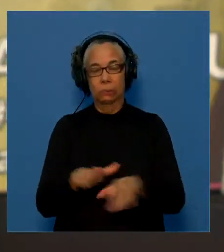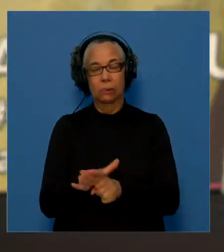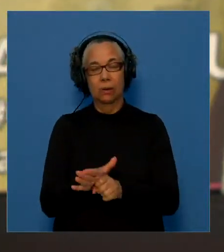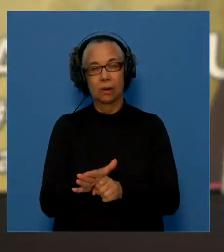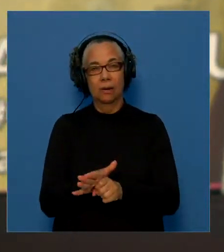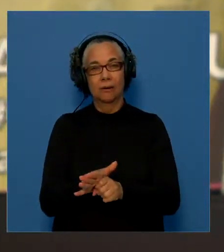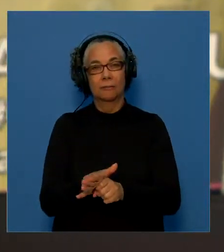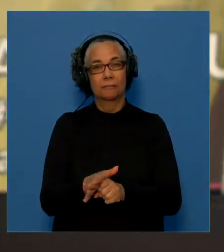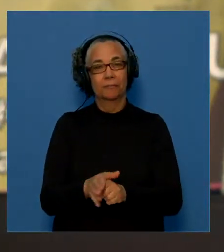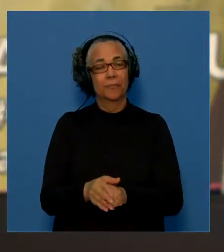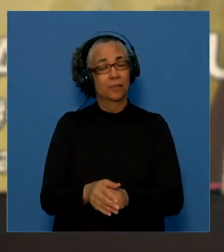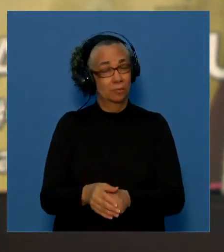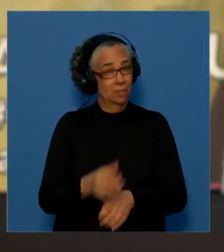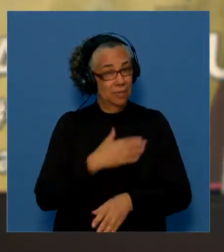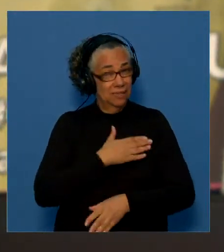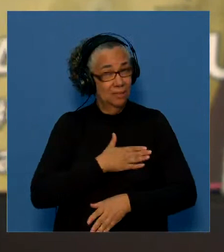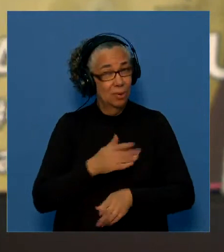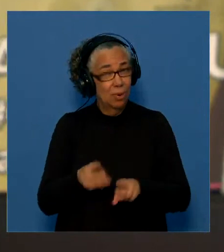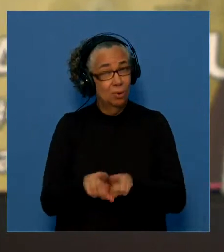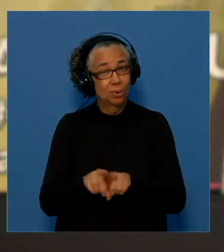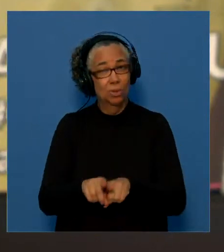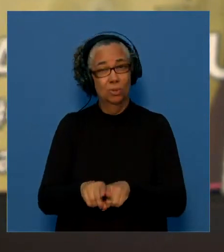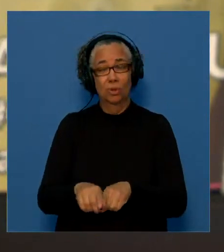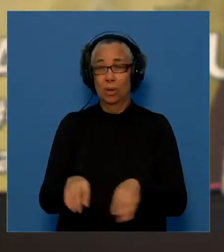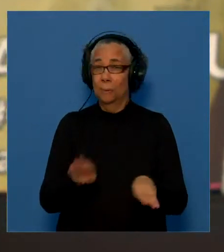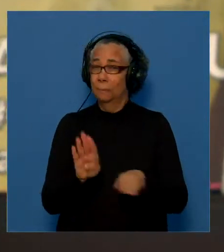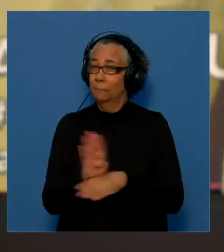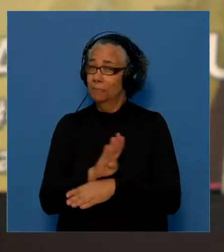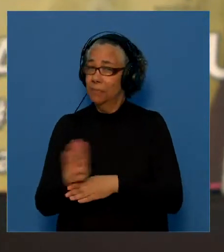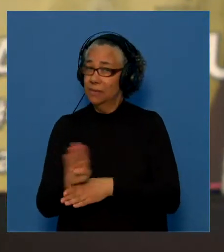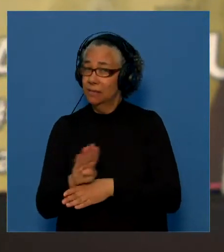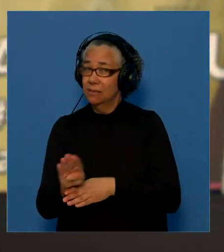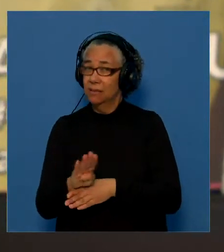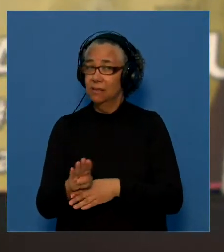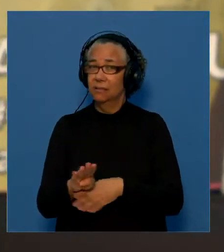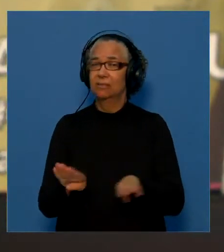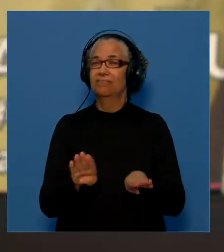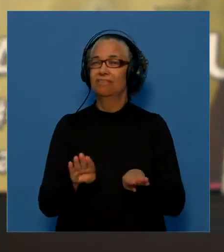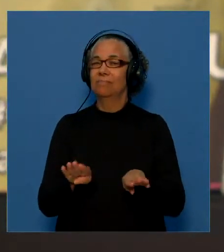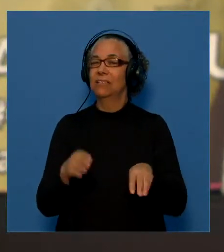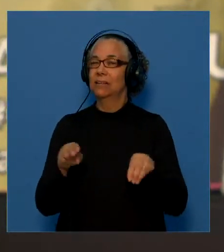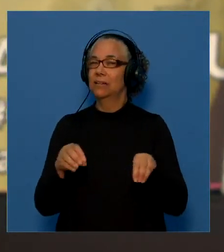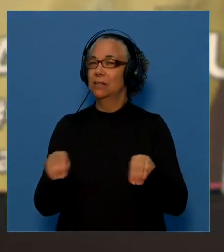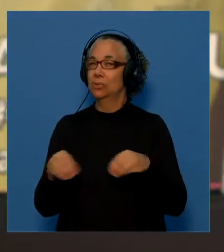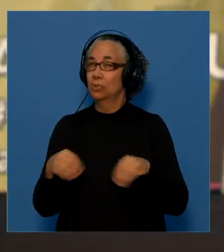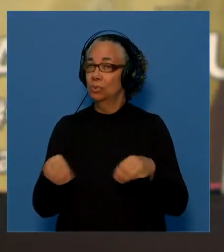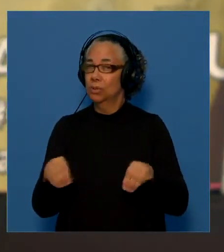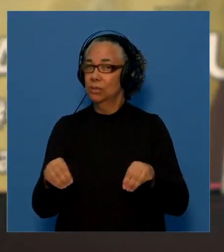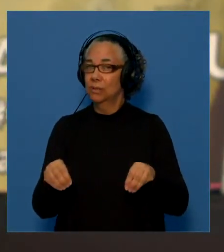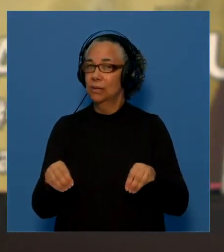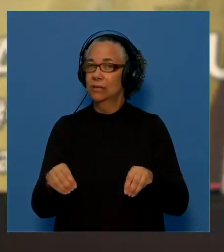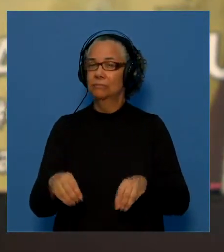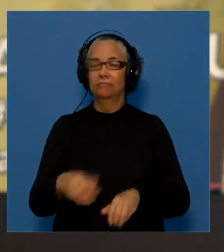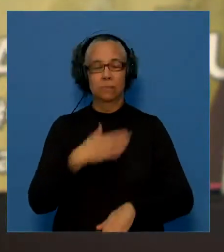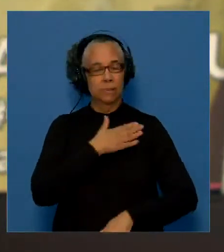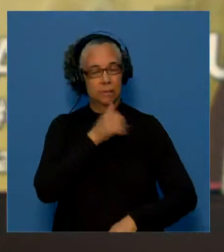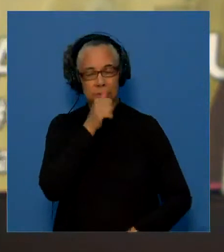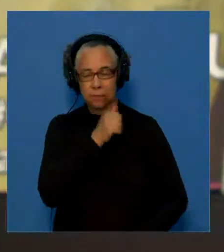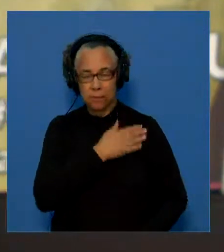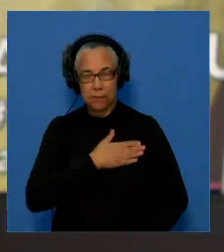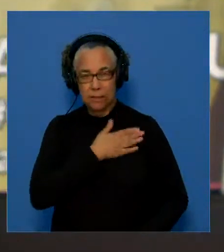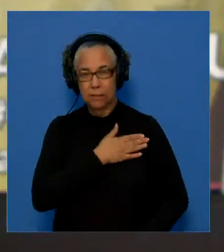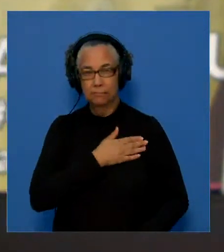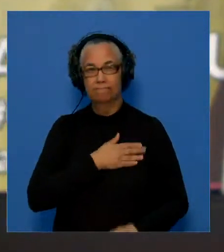issue a reminder to both retail and grocery stores to please continue to enforce the physical distancing during this